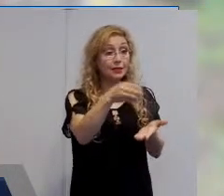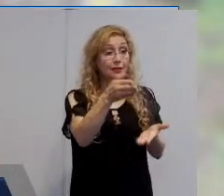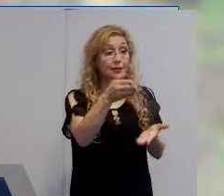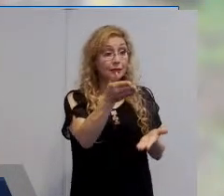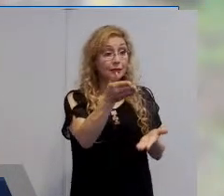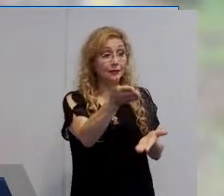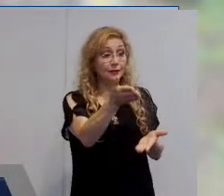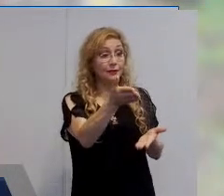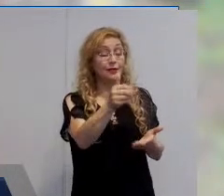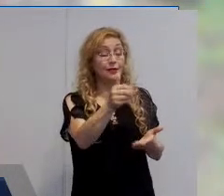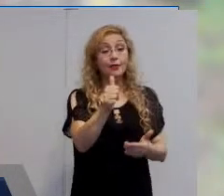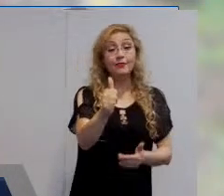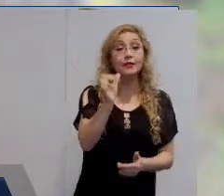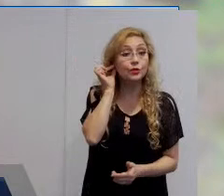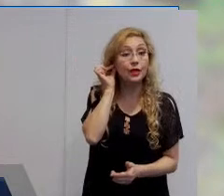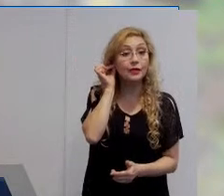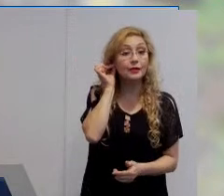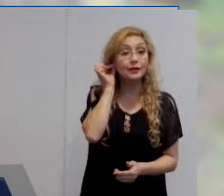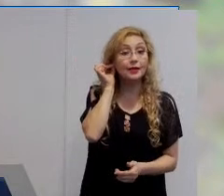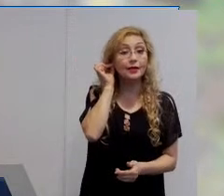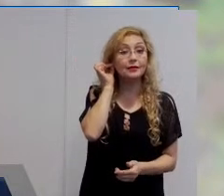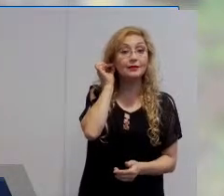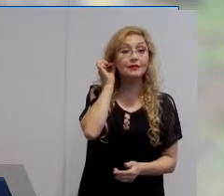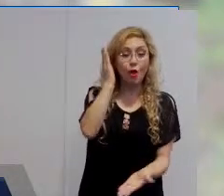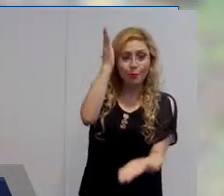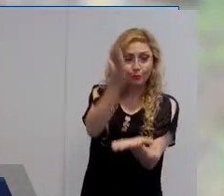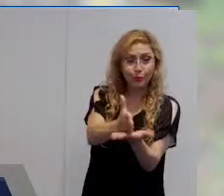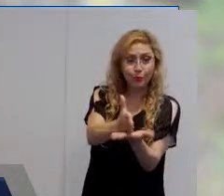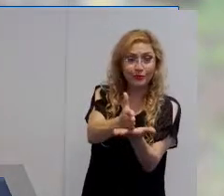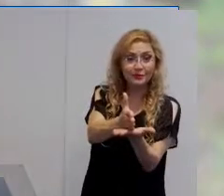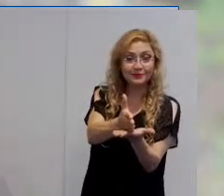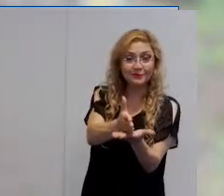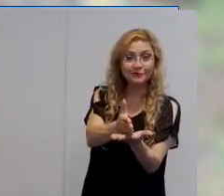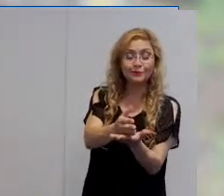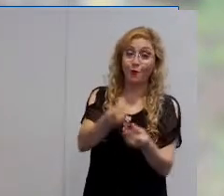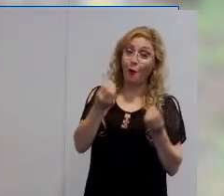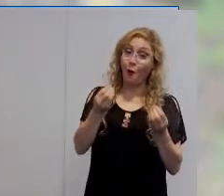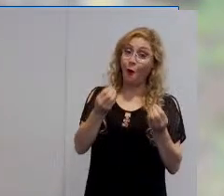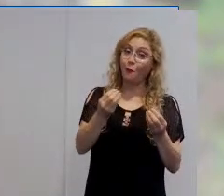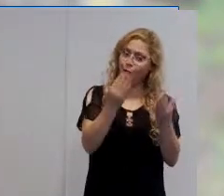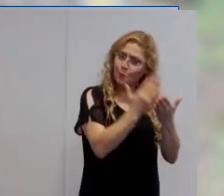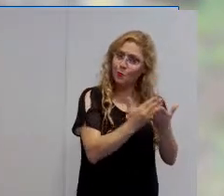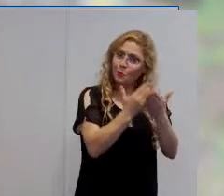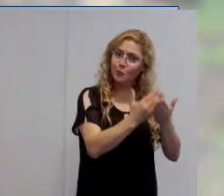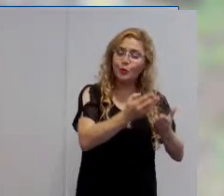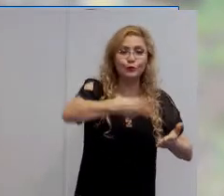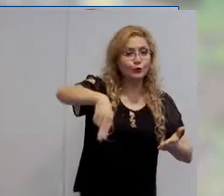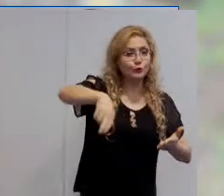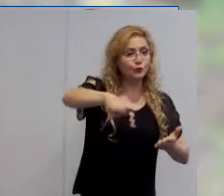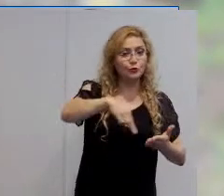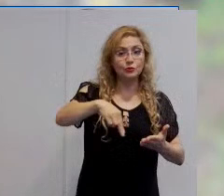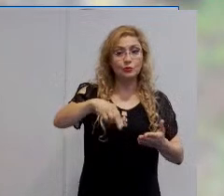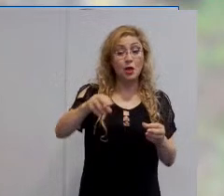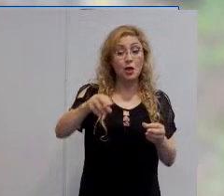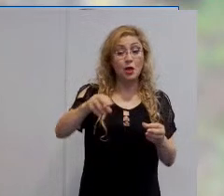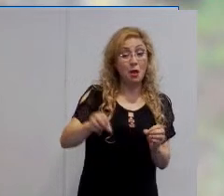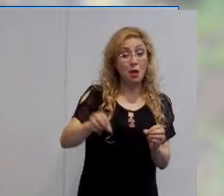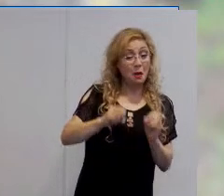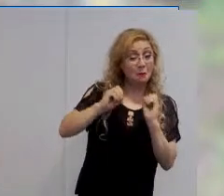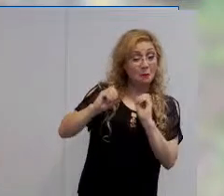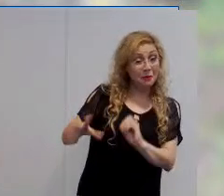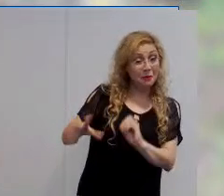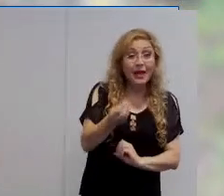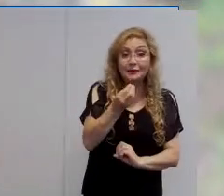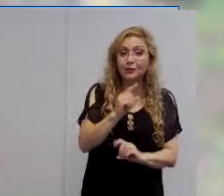dear director, and they've forced us as good school children to not